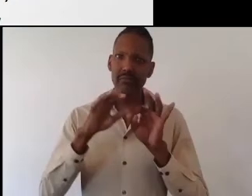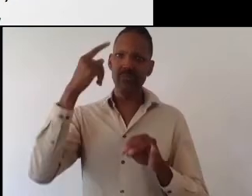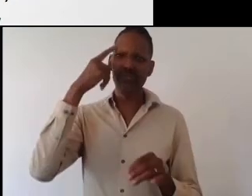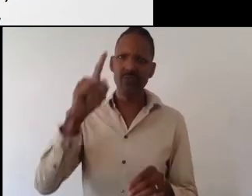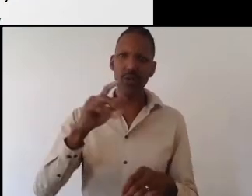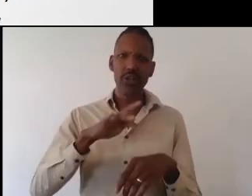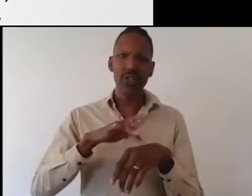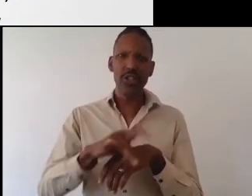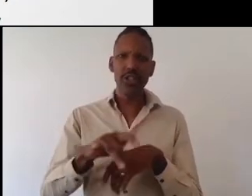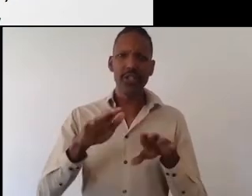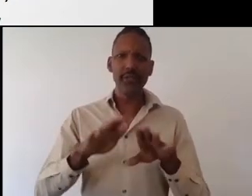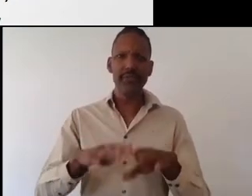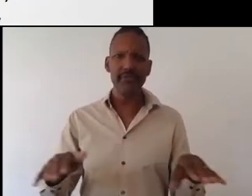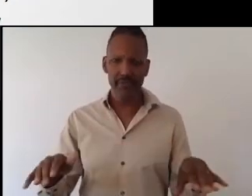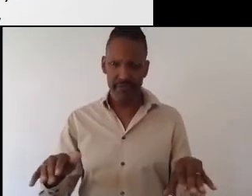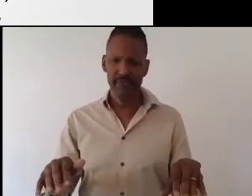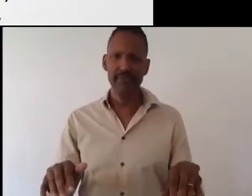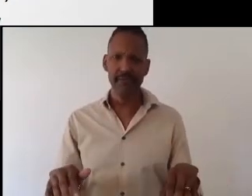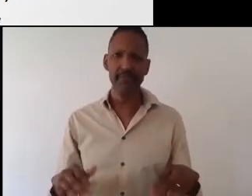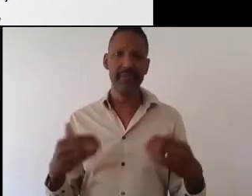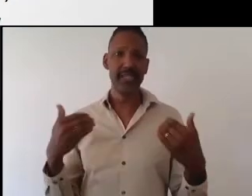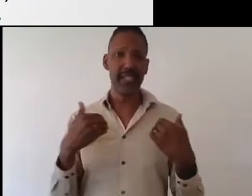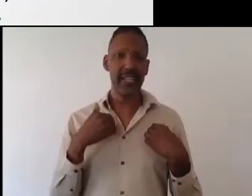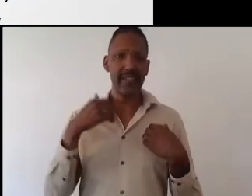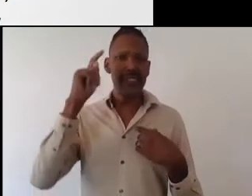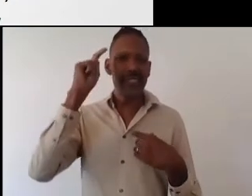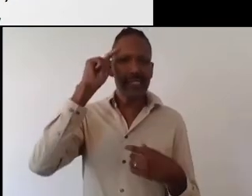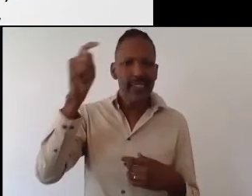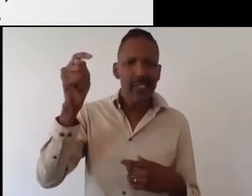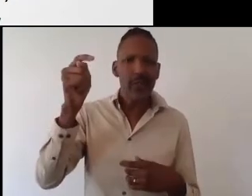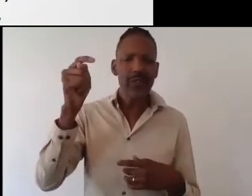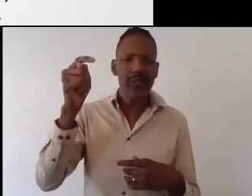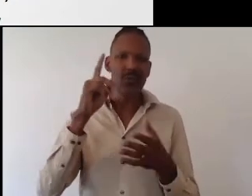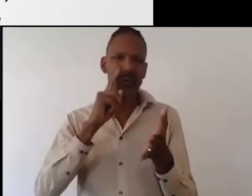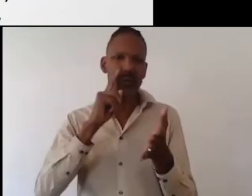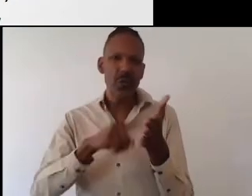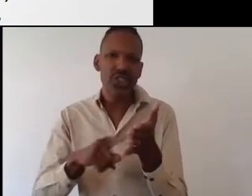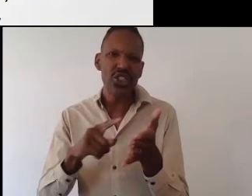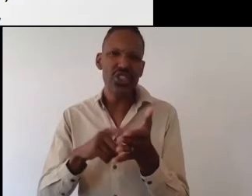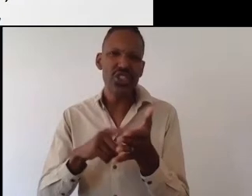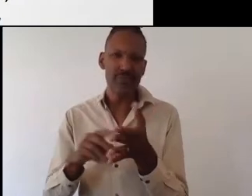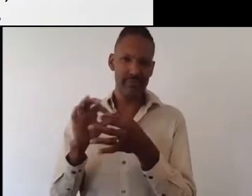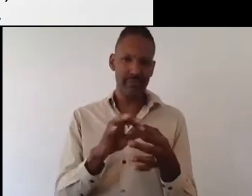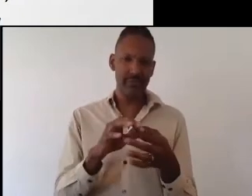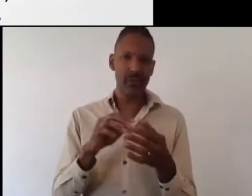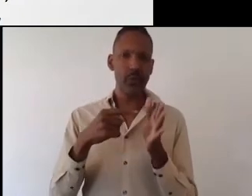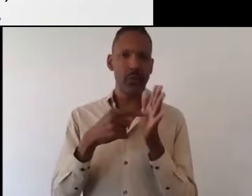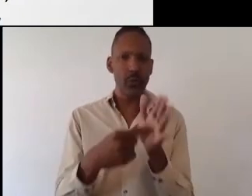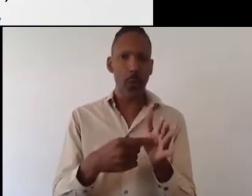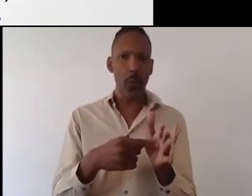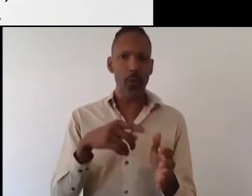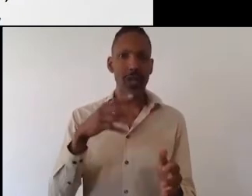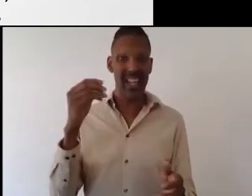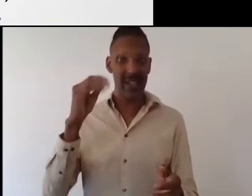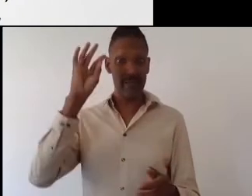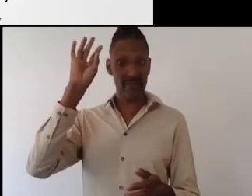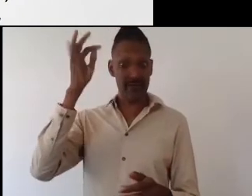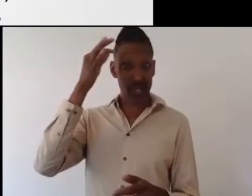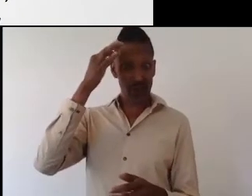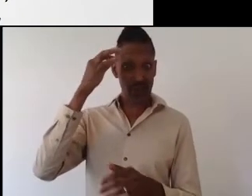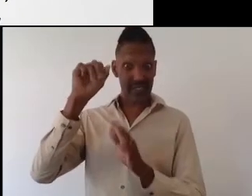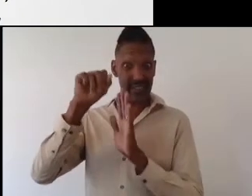is both theory and research and movements both at the local and the state and the national level